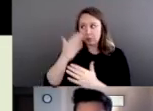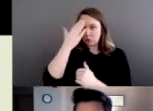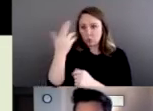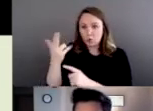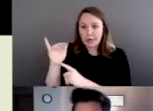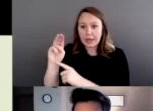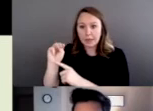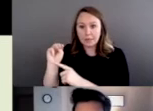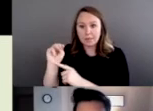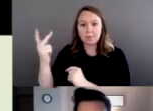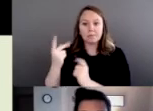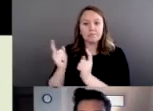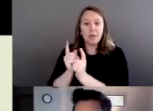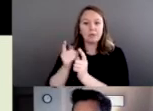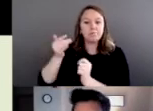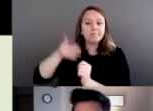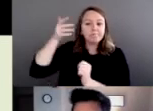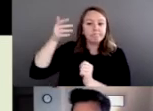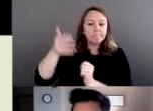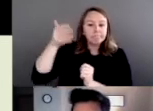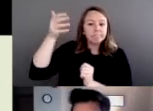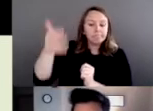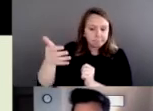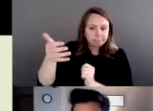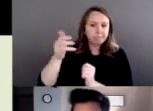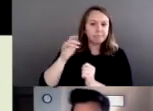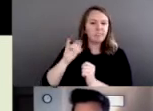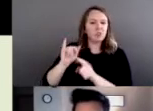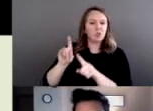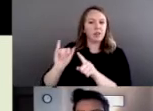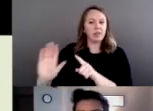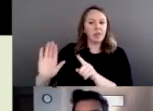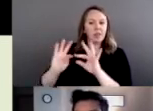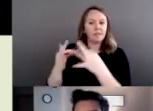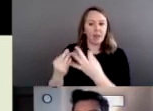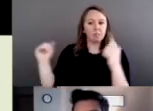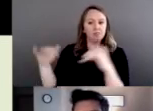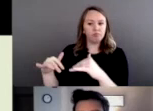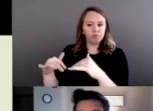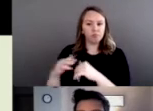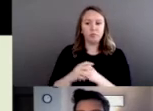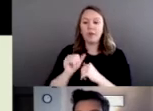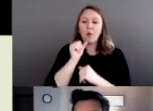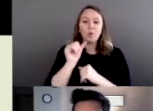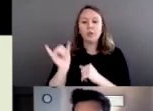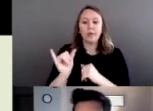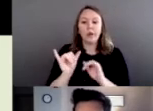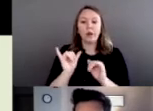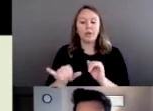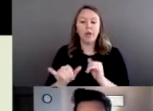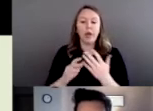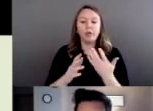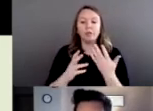met a couple times at family gatherings. And then, so it wasn't, you know, the age old saying of, you know, watch out for